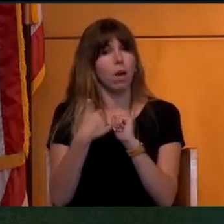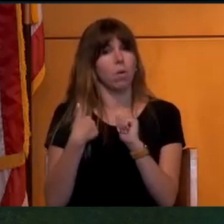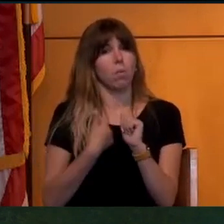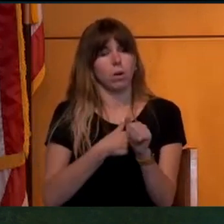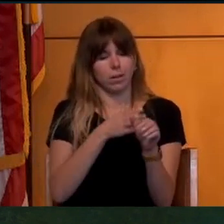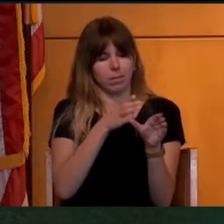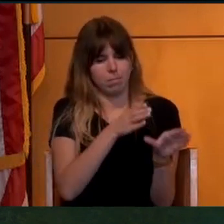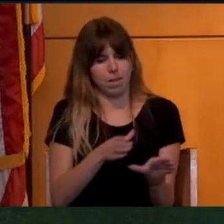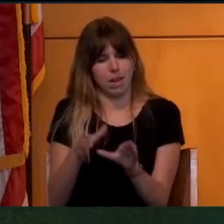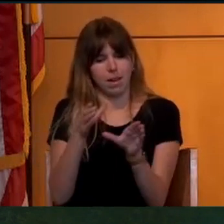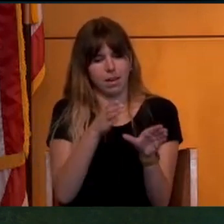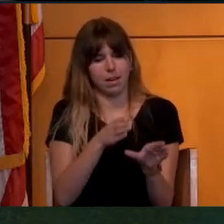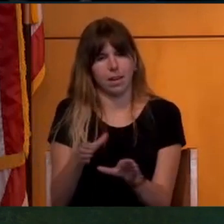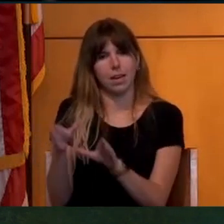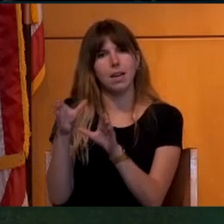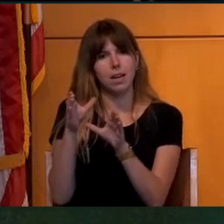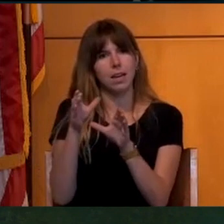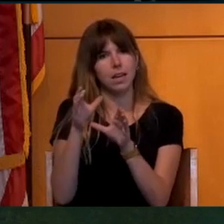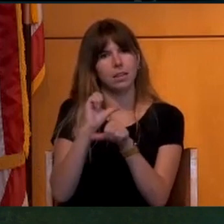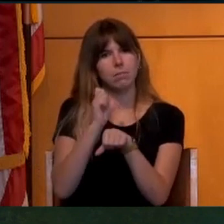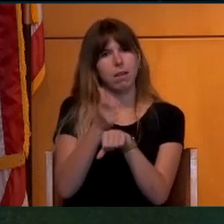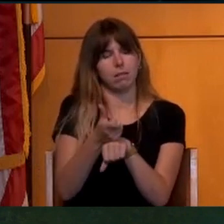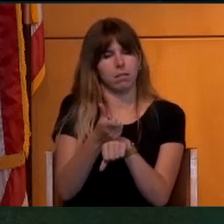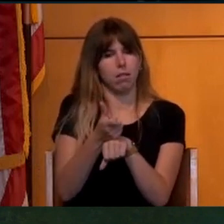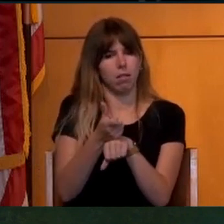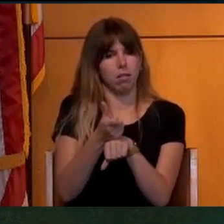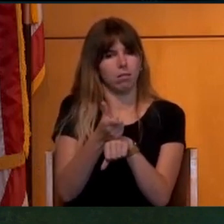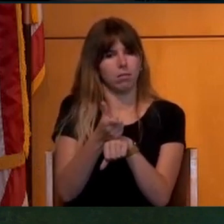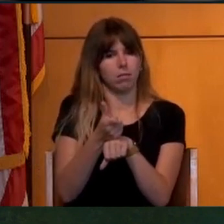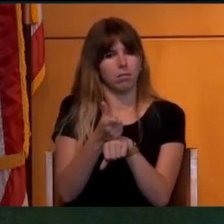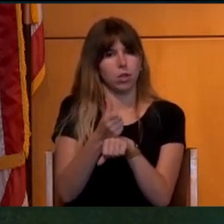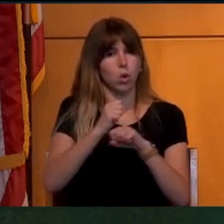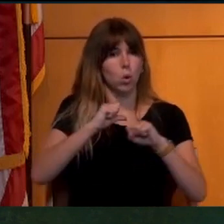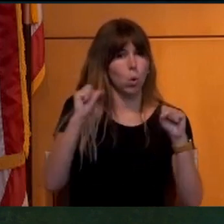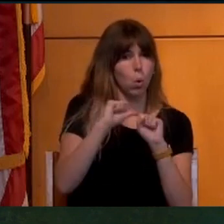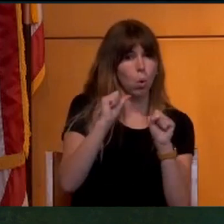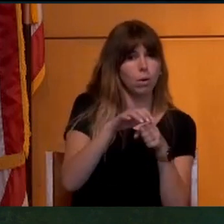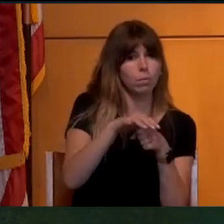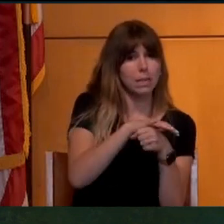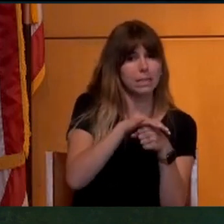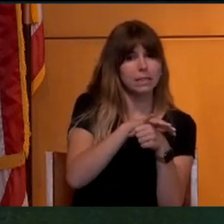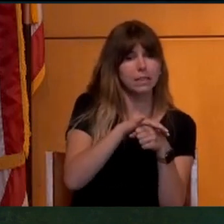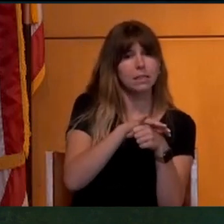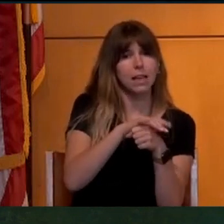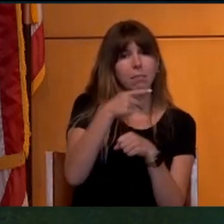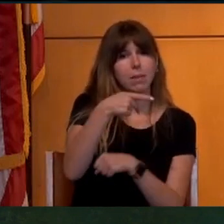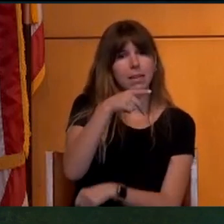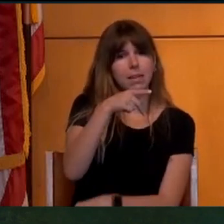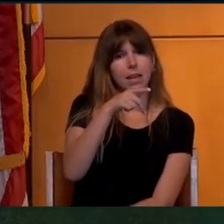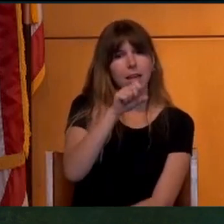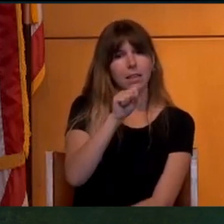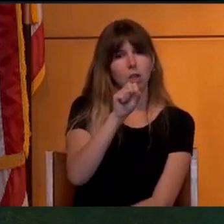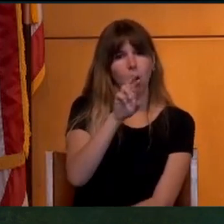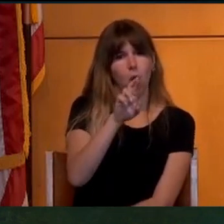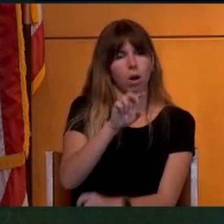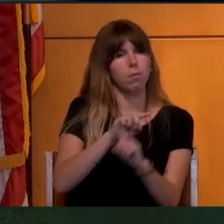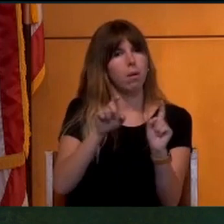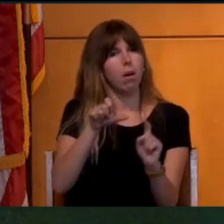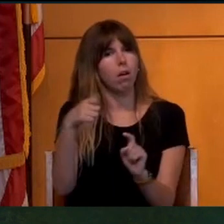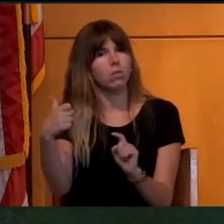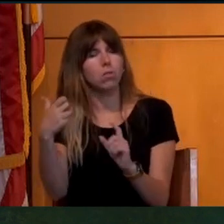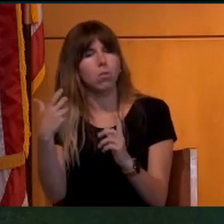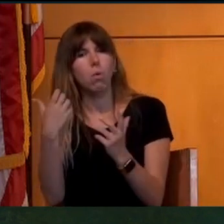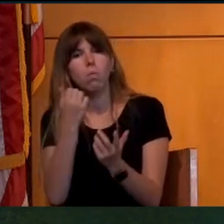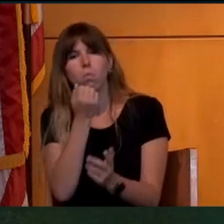thermal environment. So looking in both totally cold places like PSRs, but also warmer places that get temporary sunlight, but